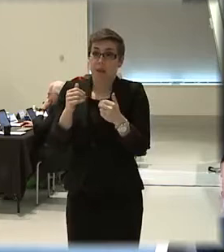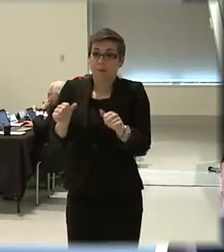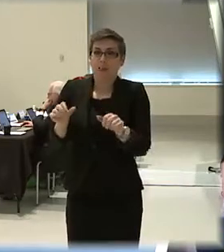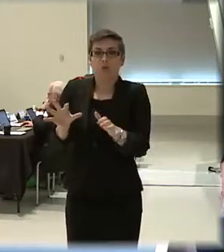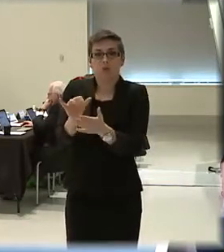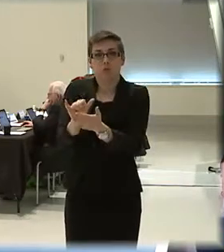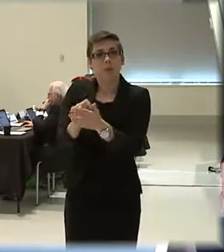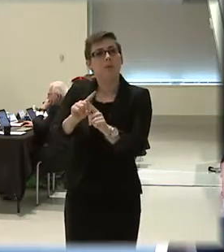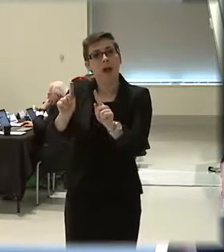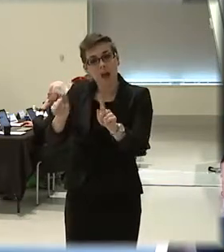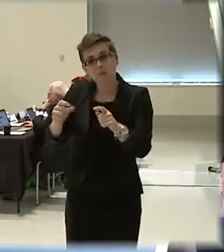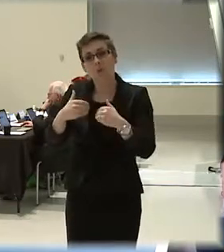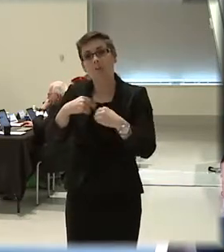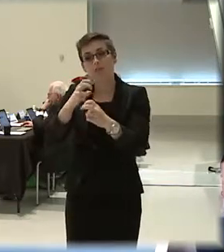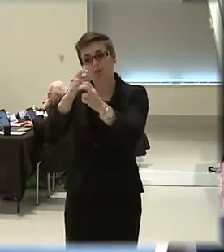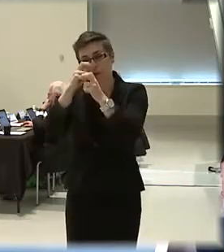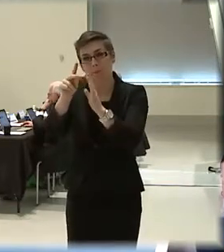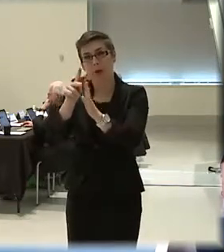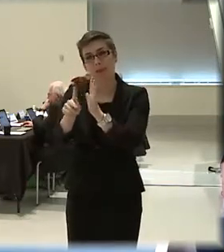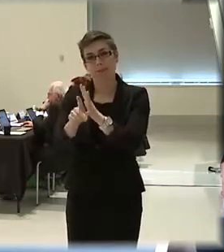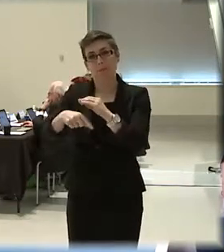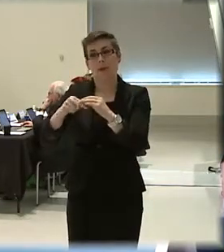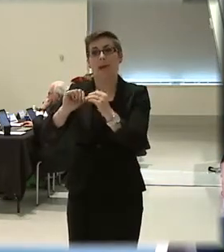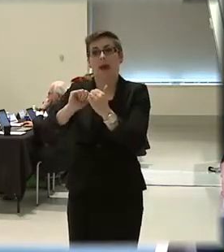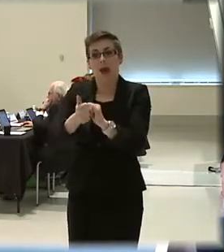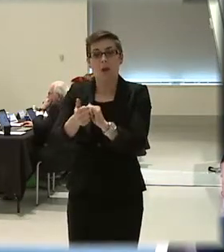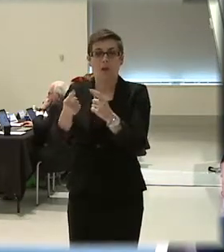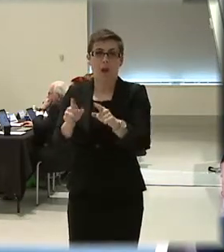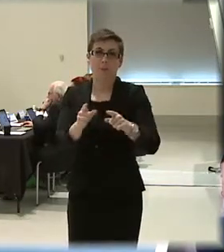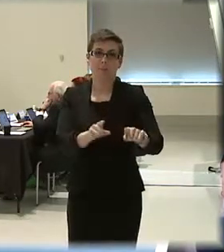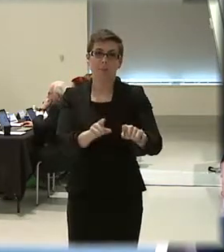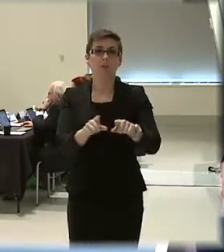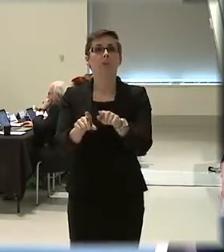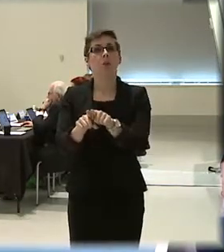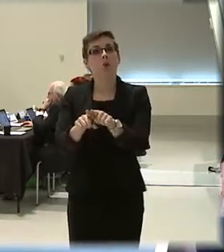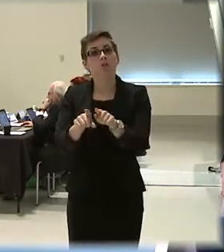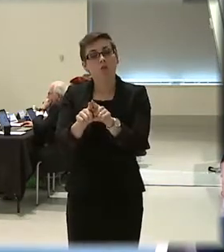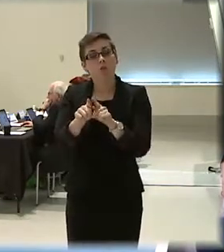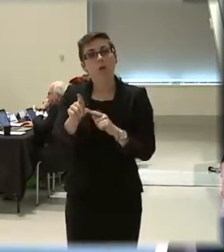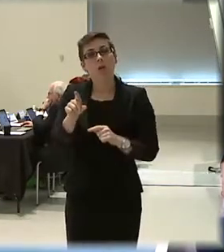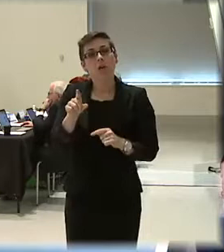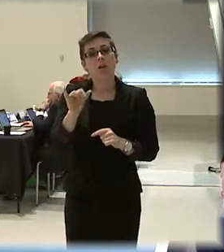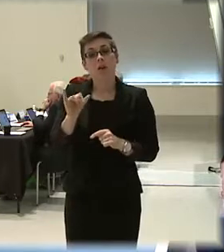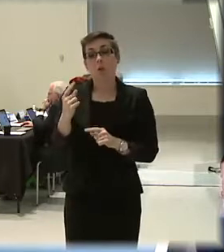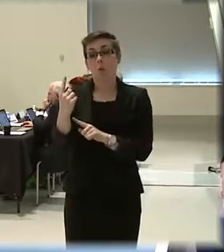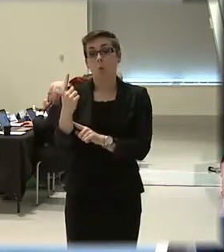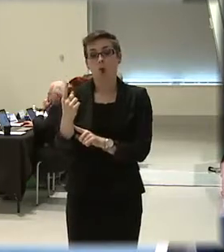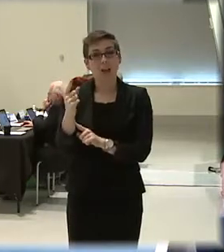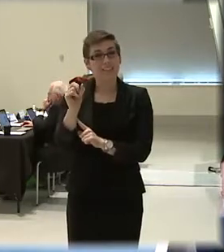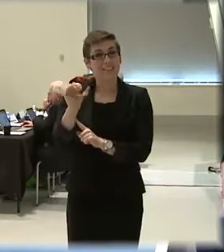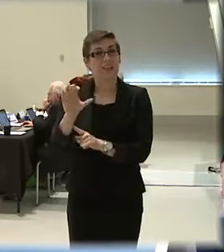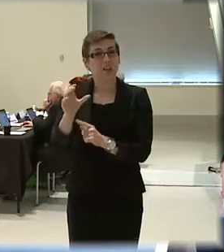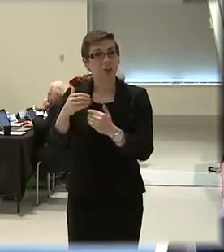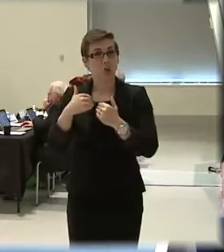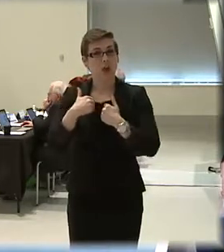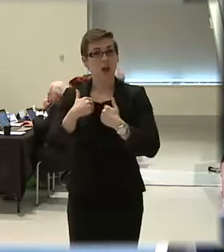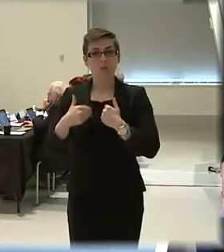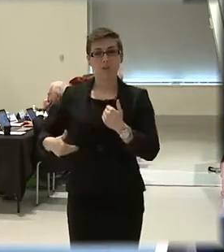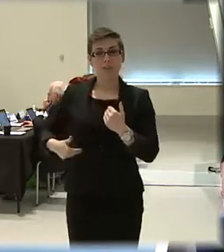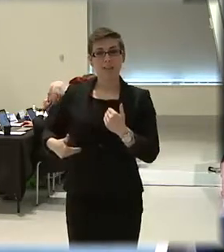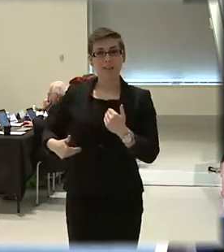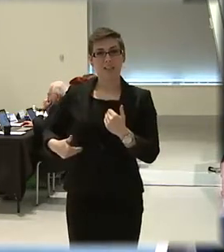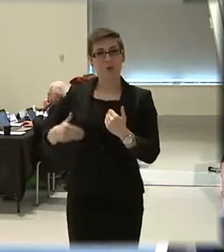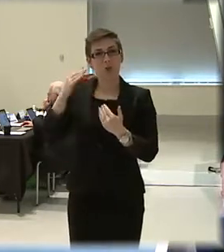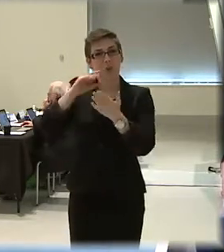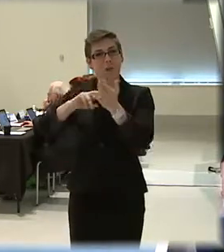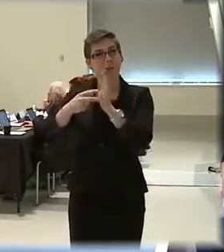to probably leave the least amount of discretion to that 1 second gut feeling, right? You don't